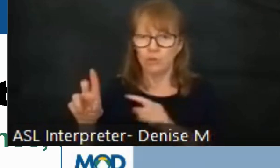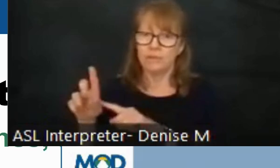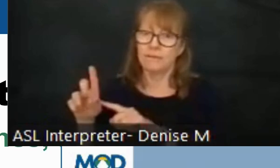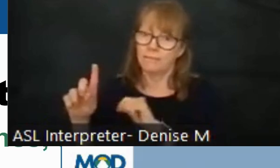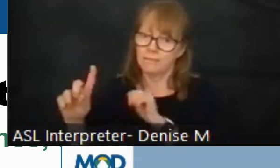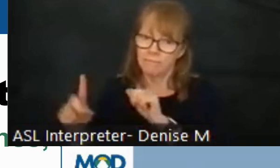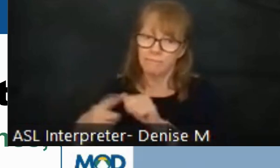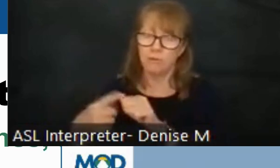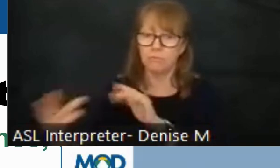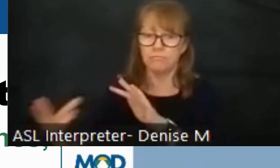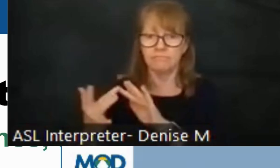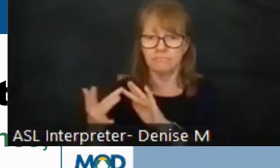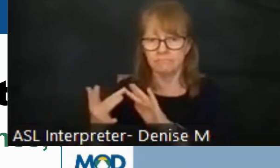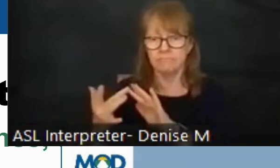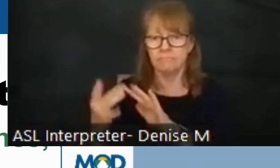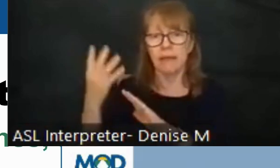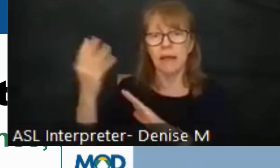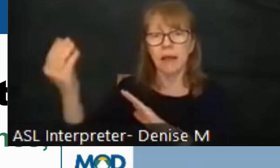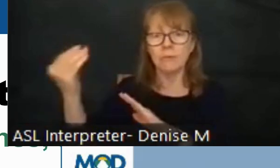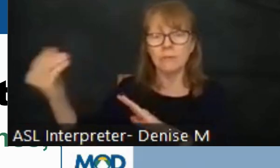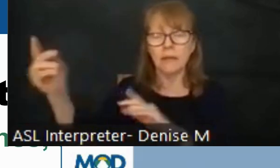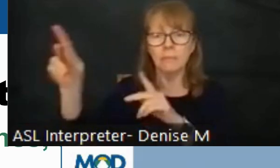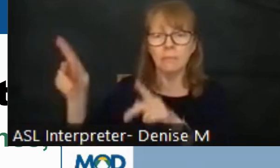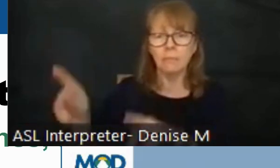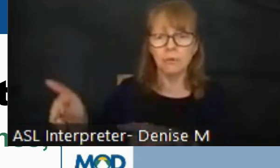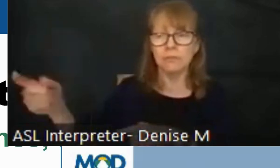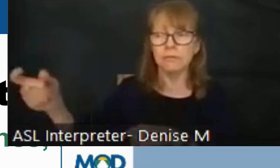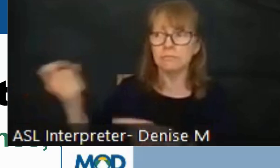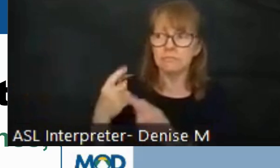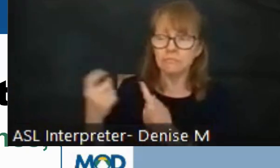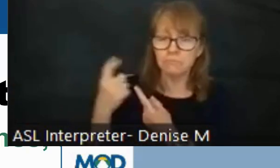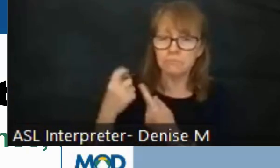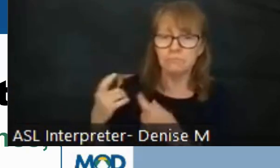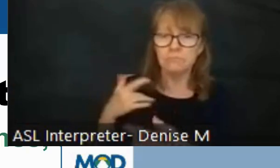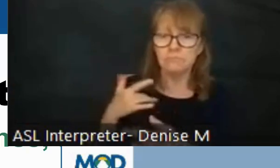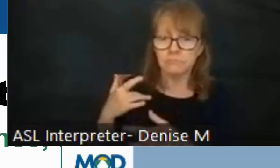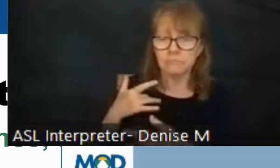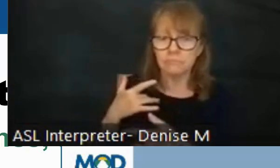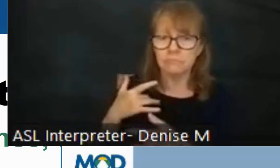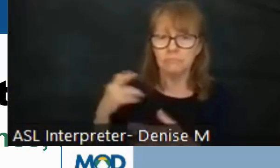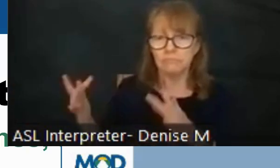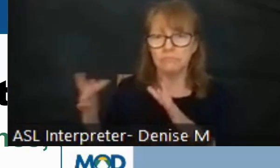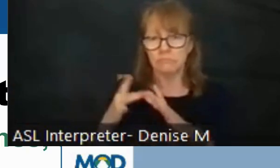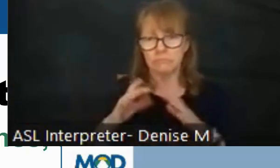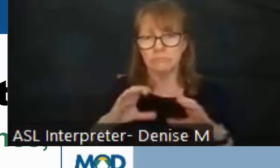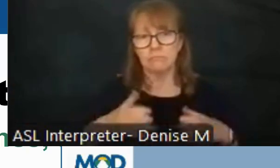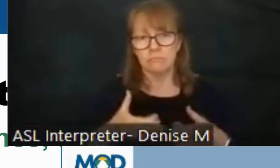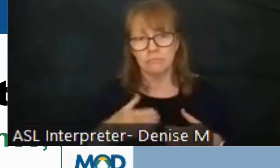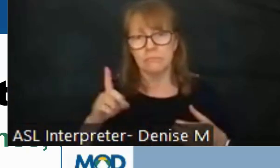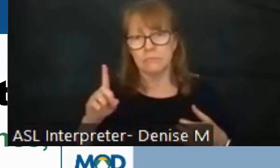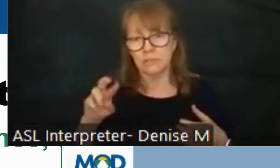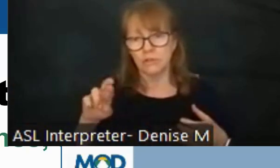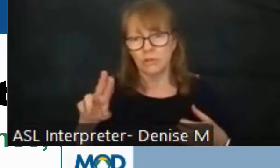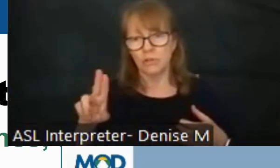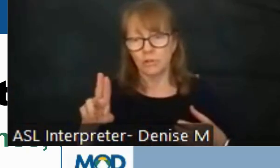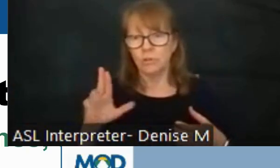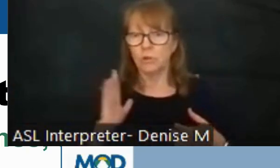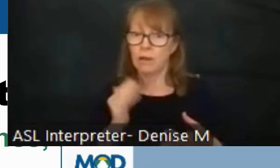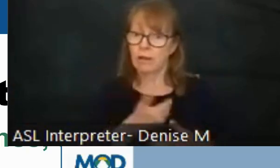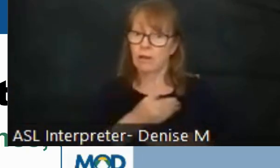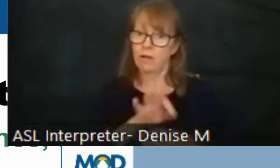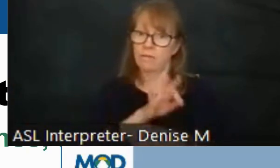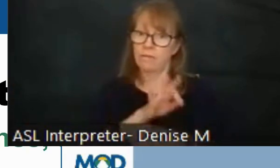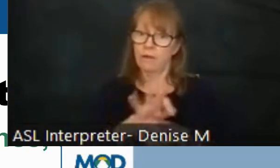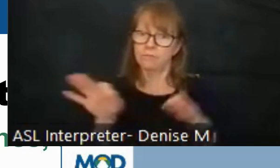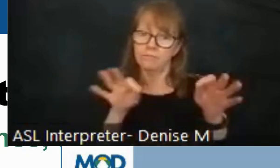contacts the agency with a question or concern. And our function and focus is to explain how disability rights laws apply